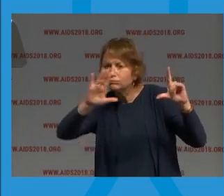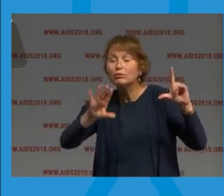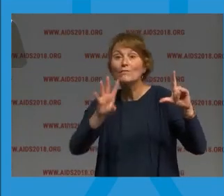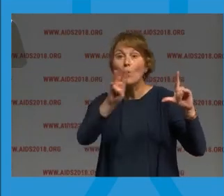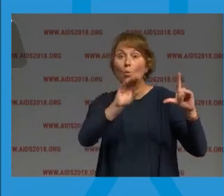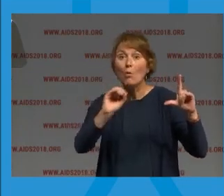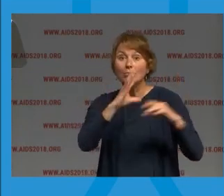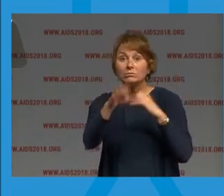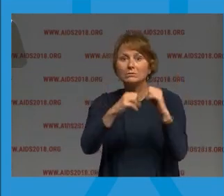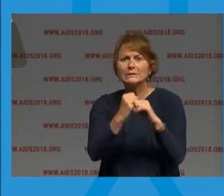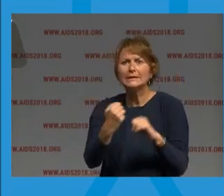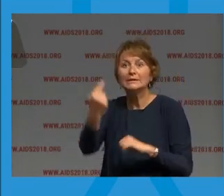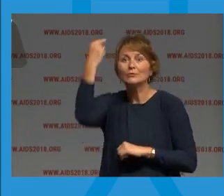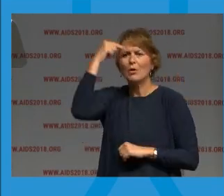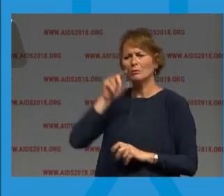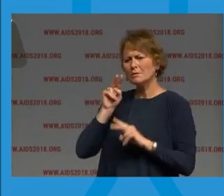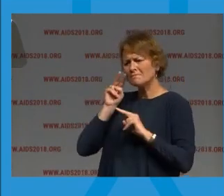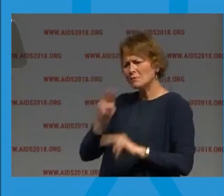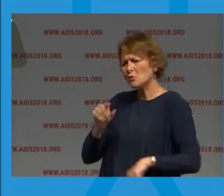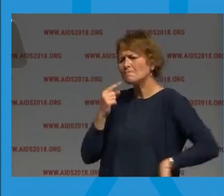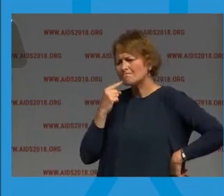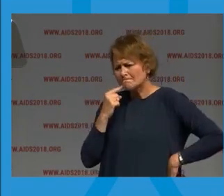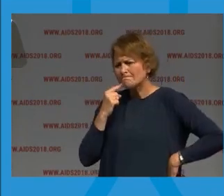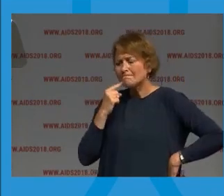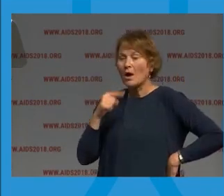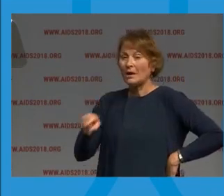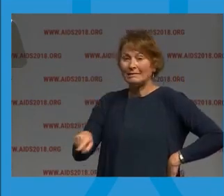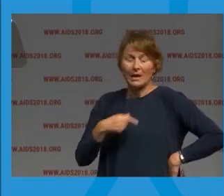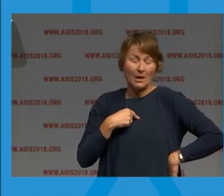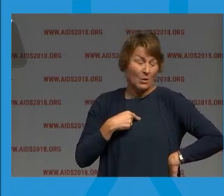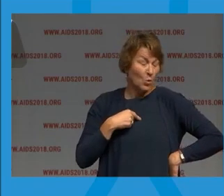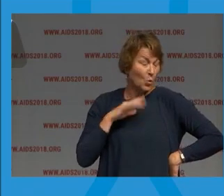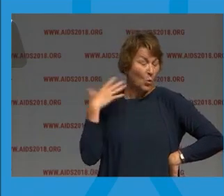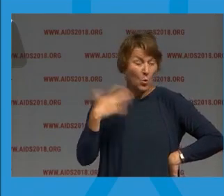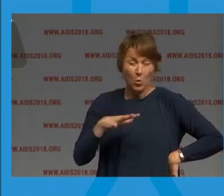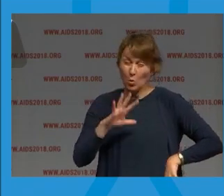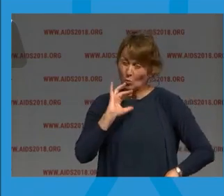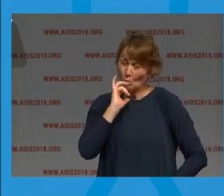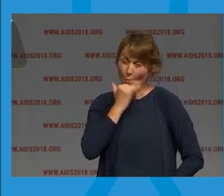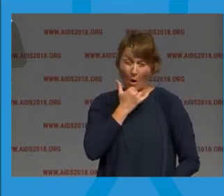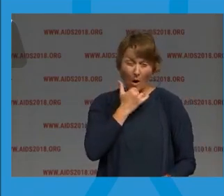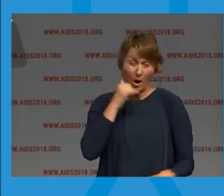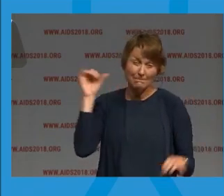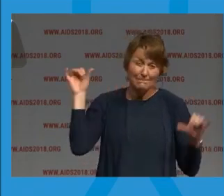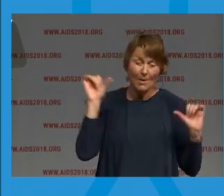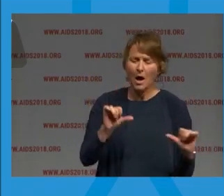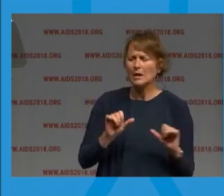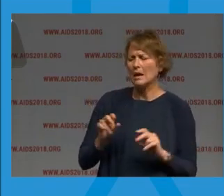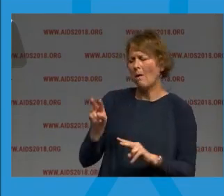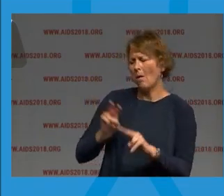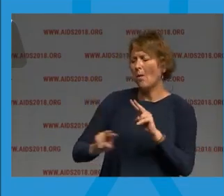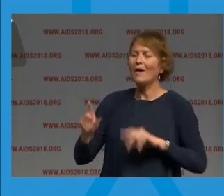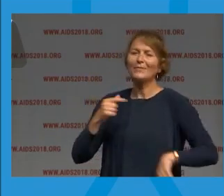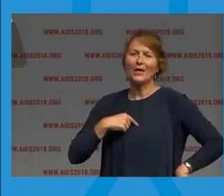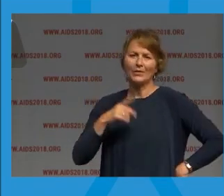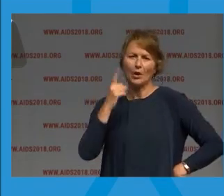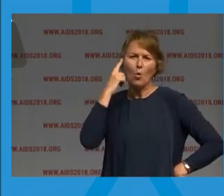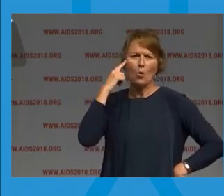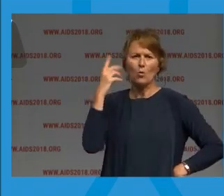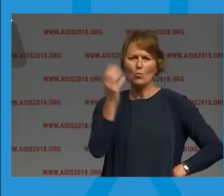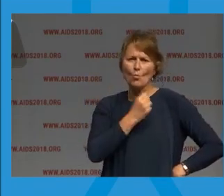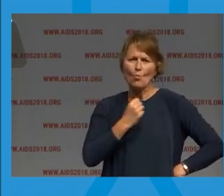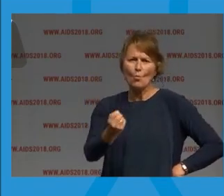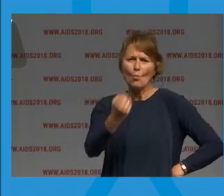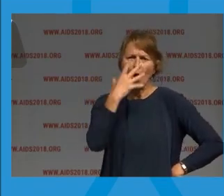worldview that was deeply, unequivocally wrong. They believed the lie of white supremacy.